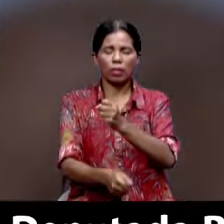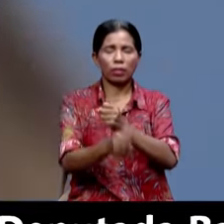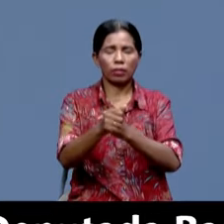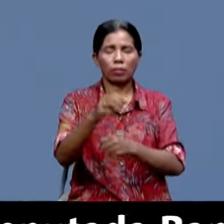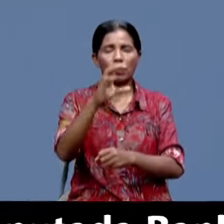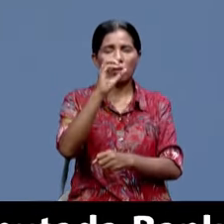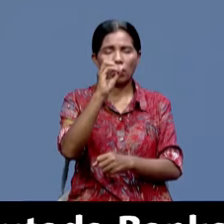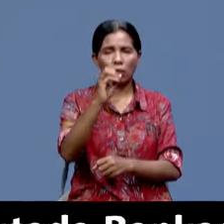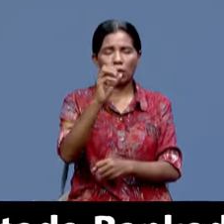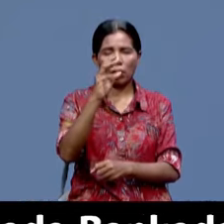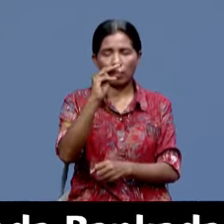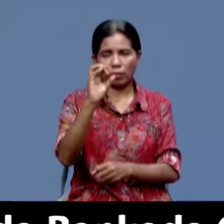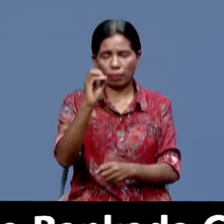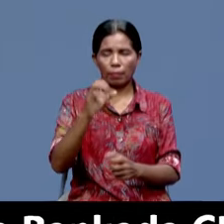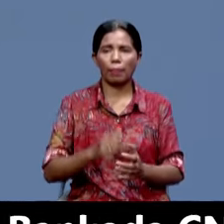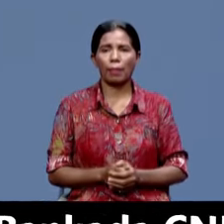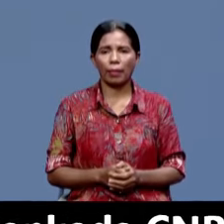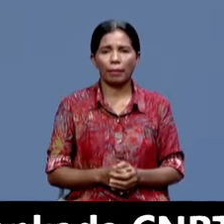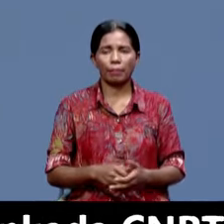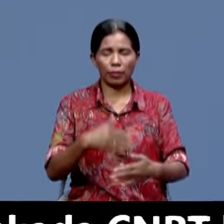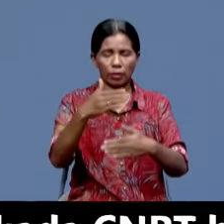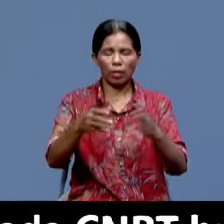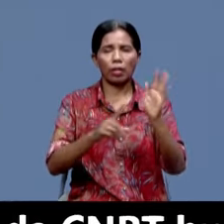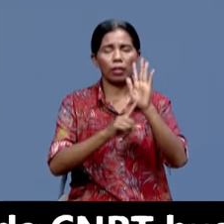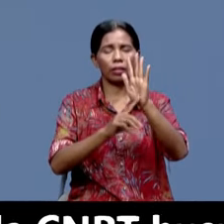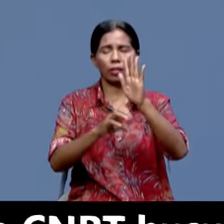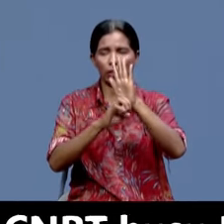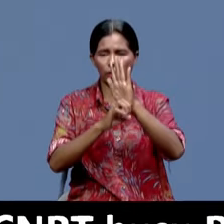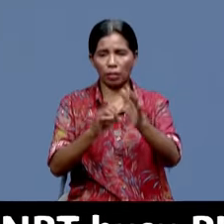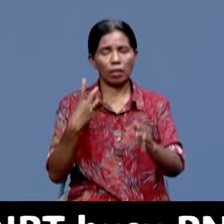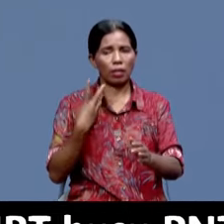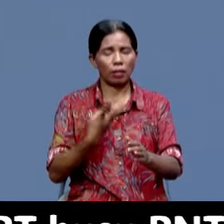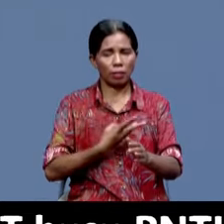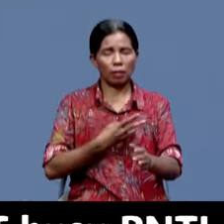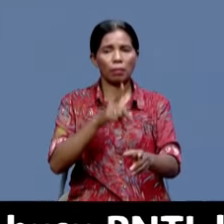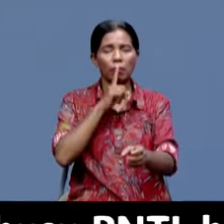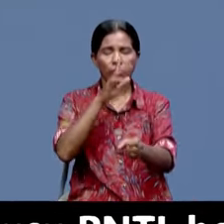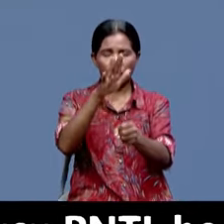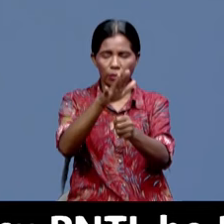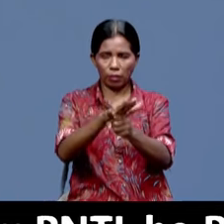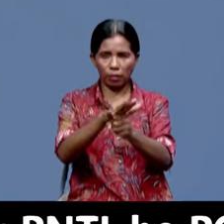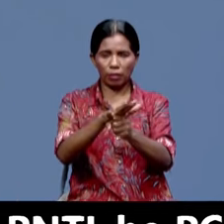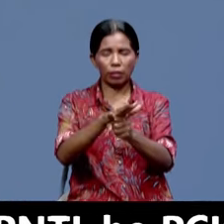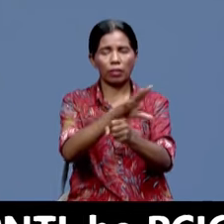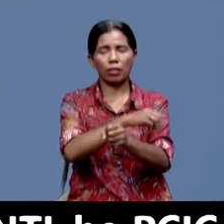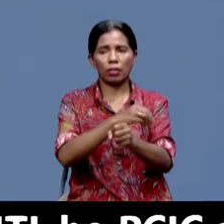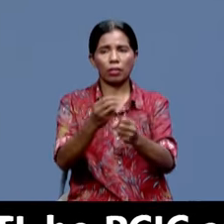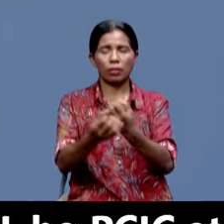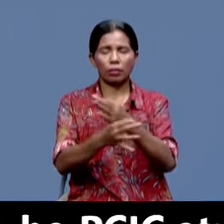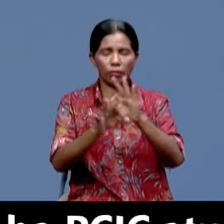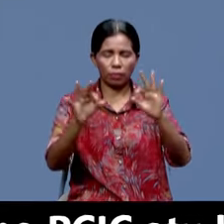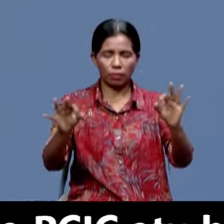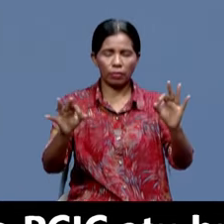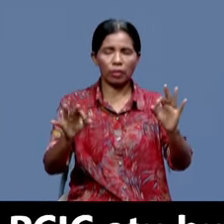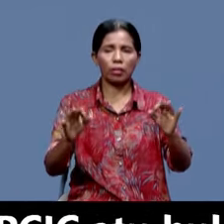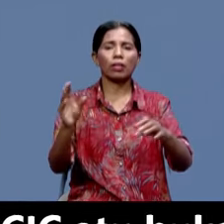WTO. This step symbolizes our commitment to the principle of free and